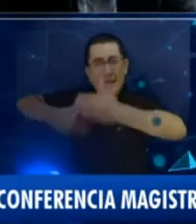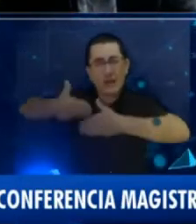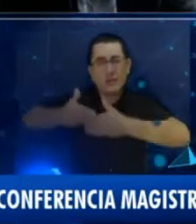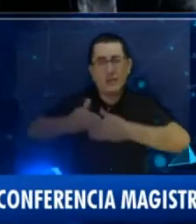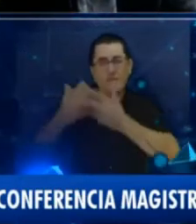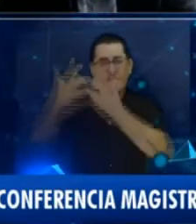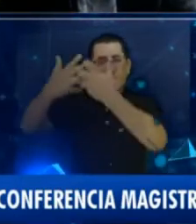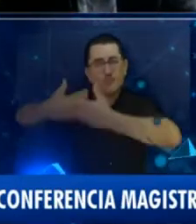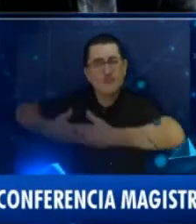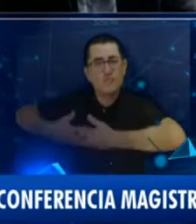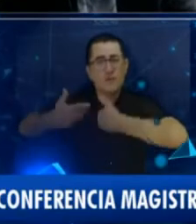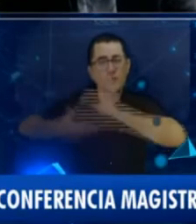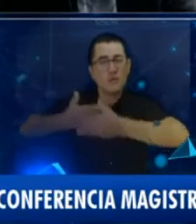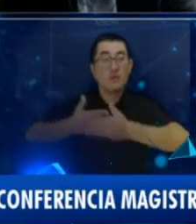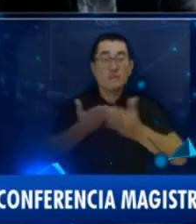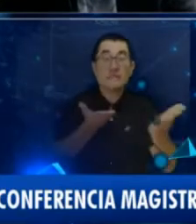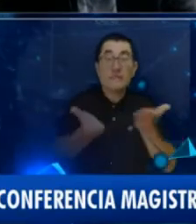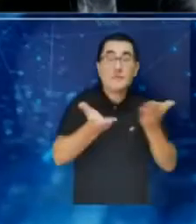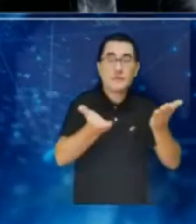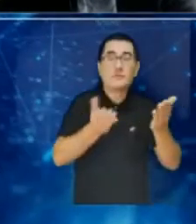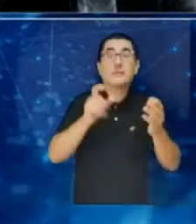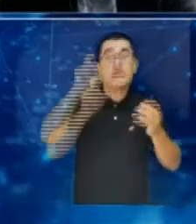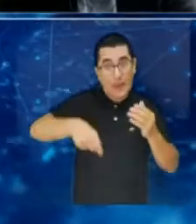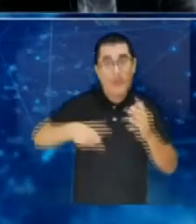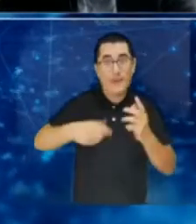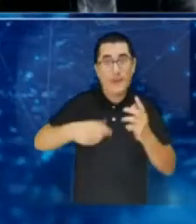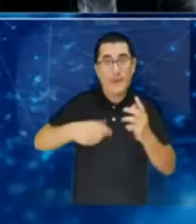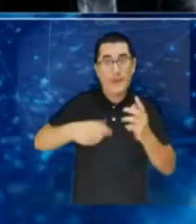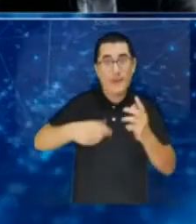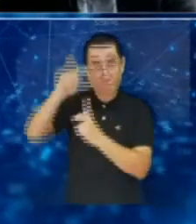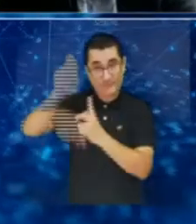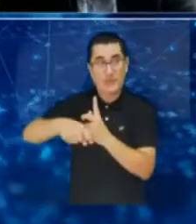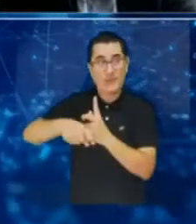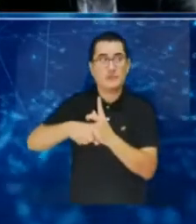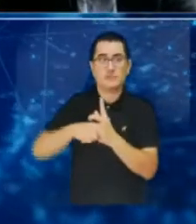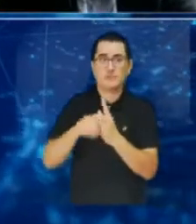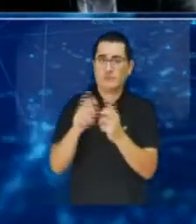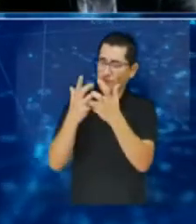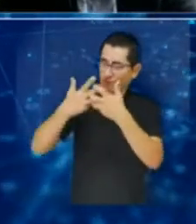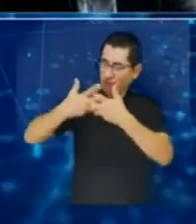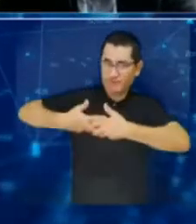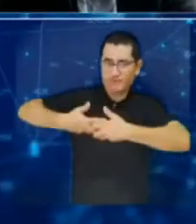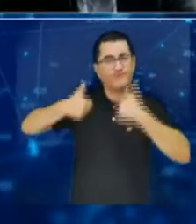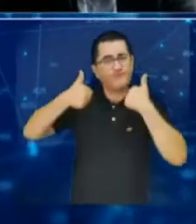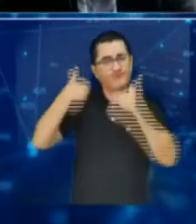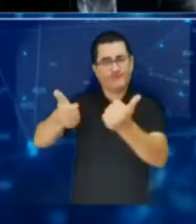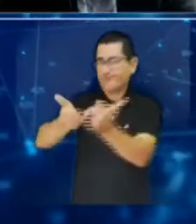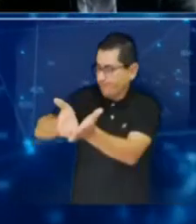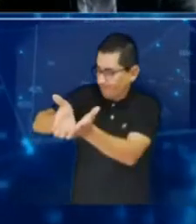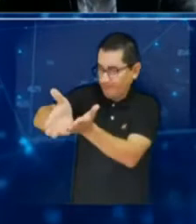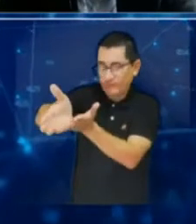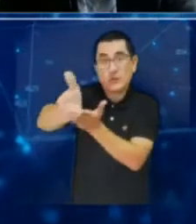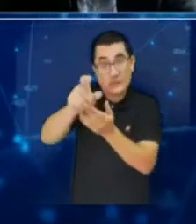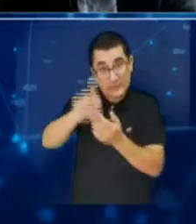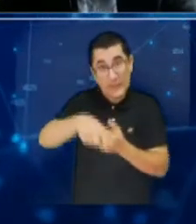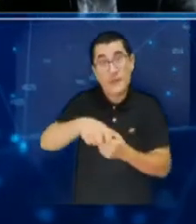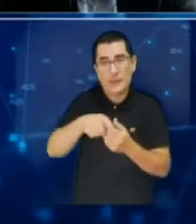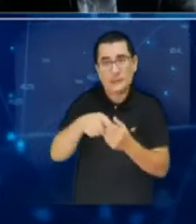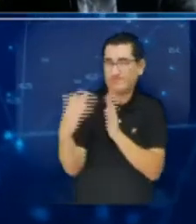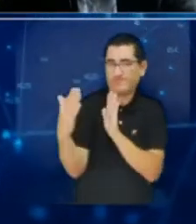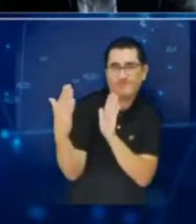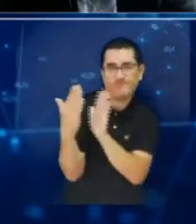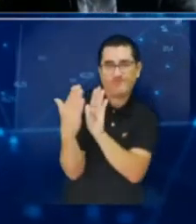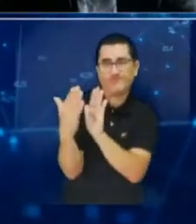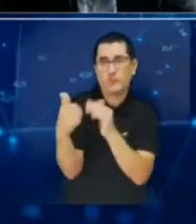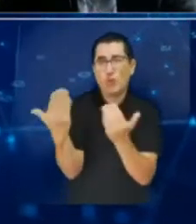and associated services have the corresponding protection so that they can continue functioning and have